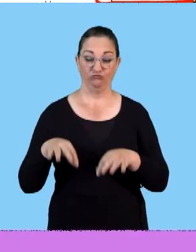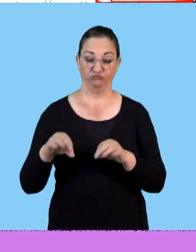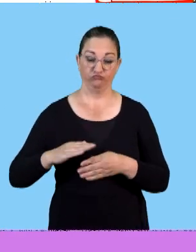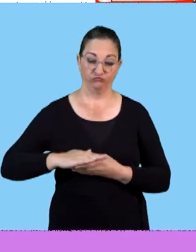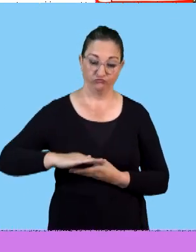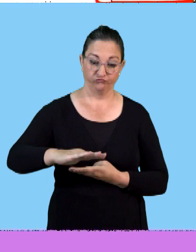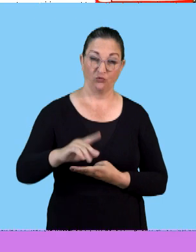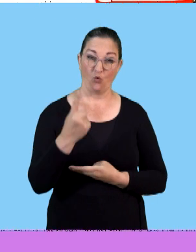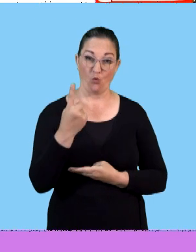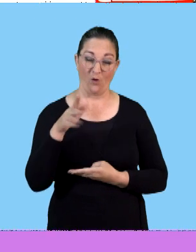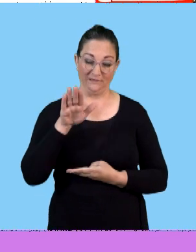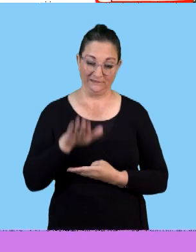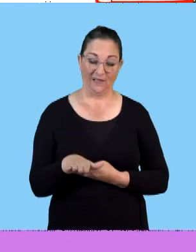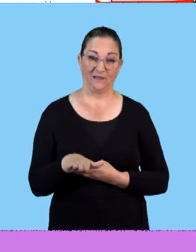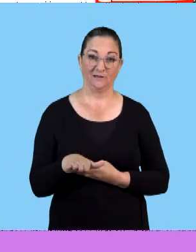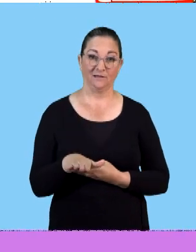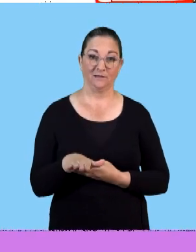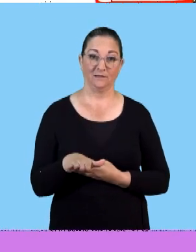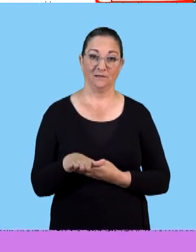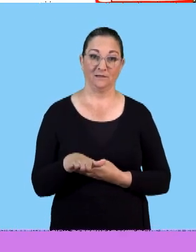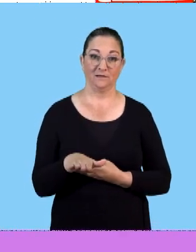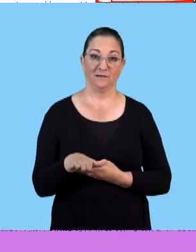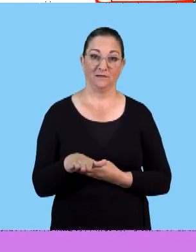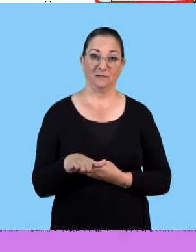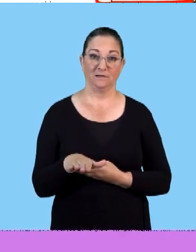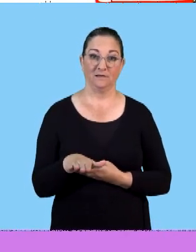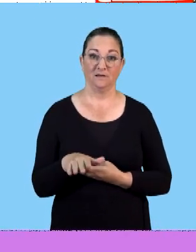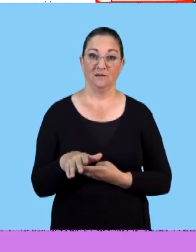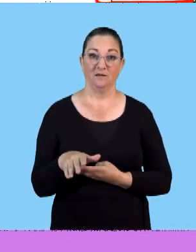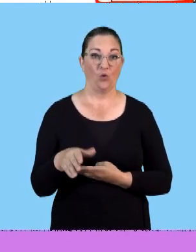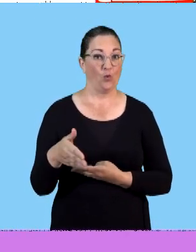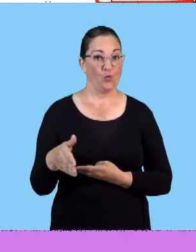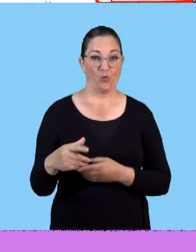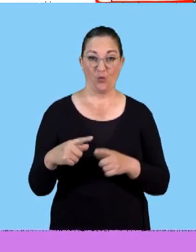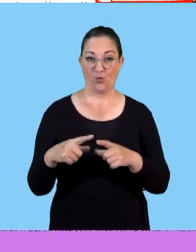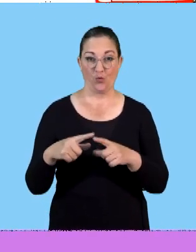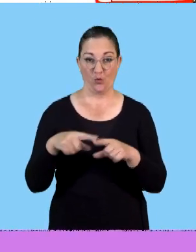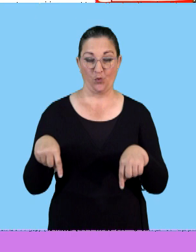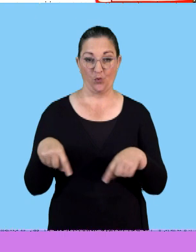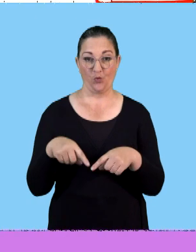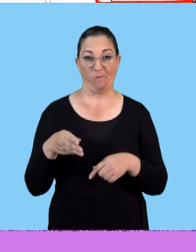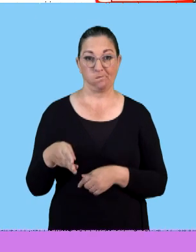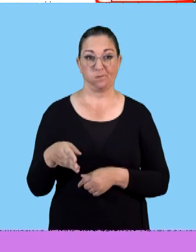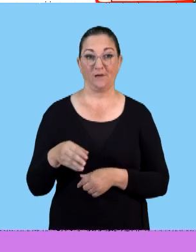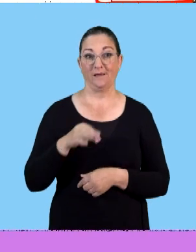area of one side of the stocking, that is without a triangular piece, right, is